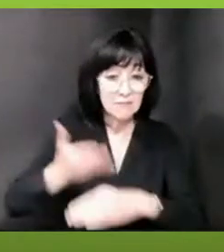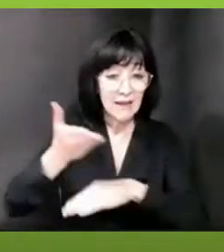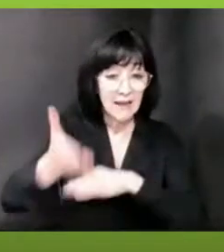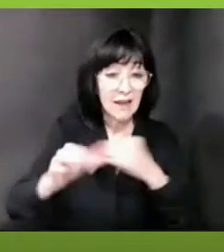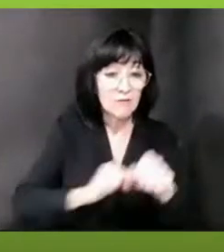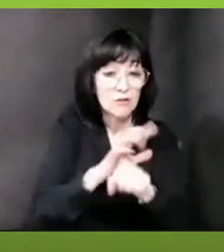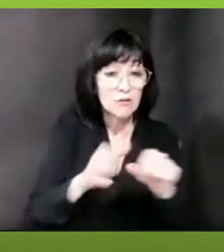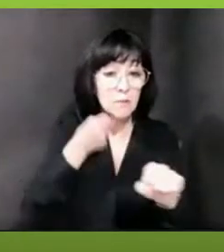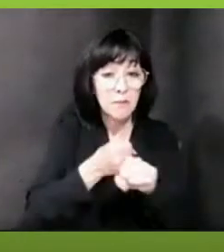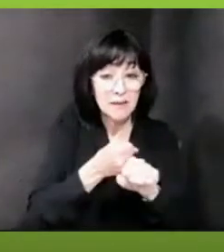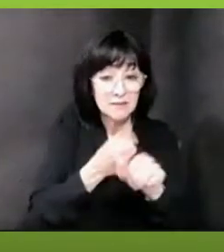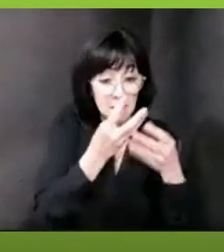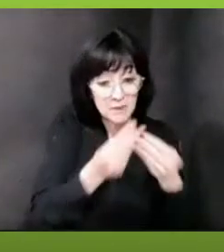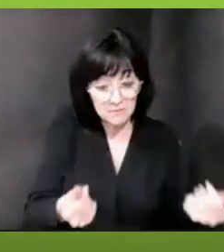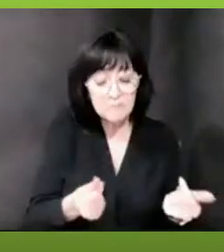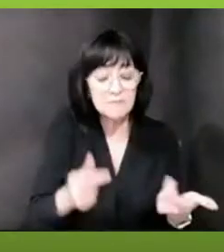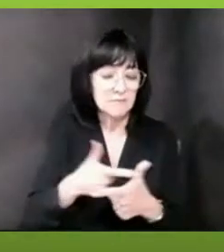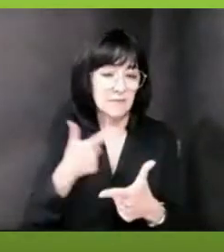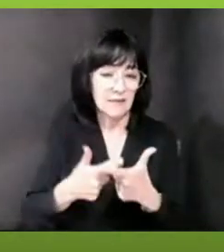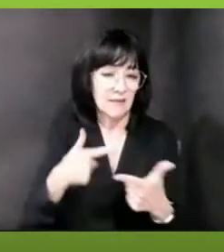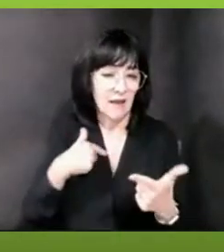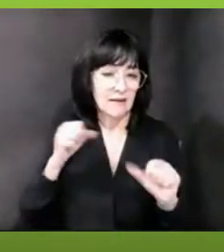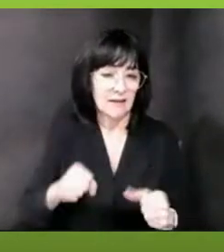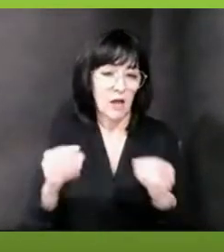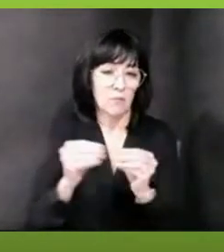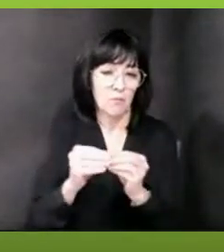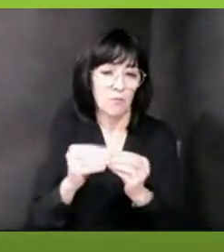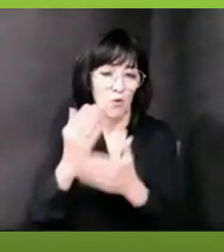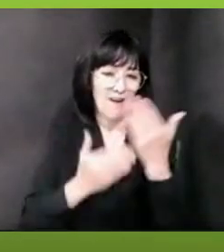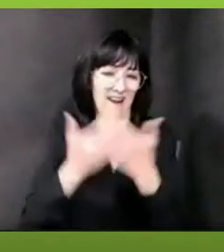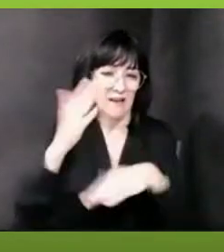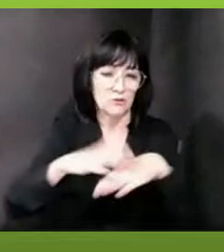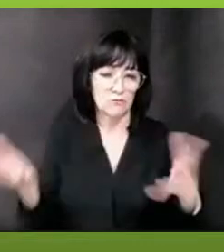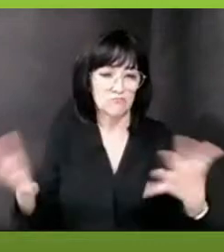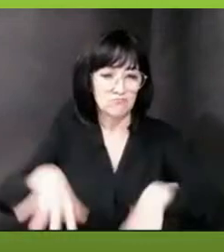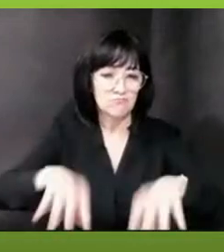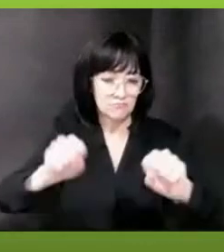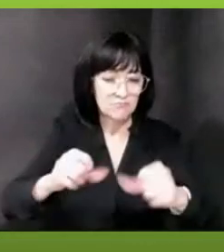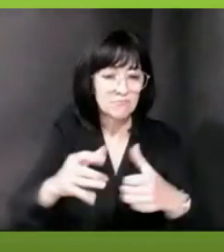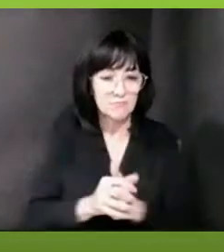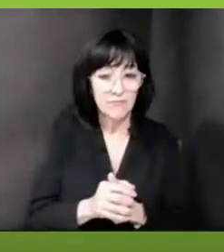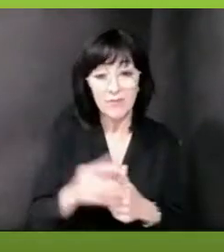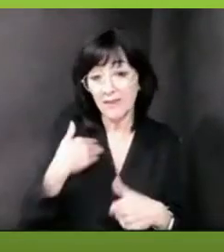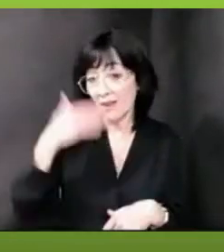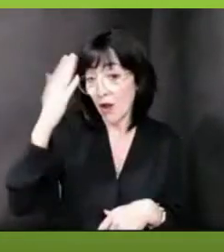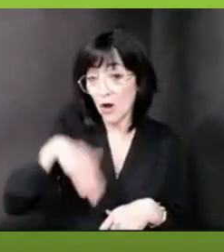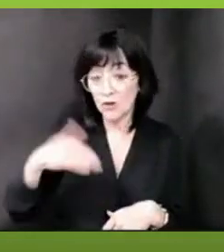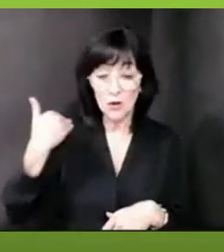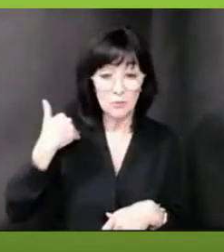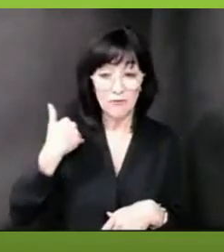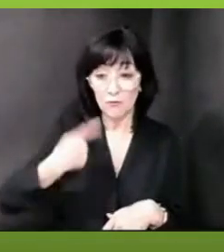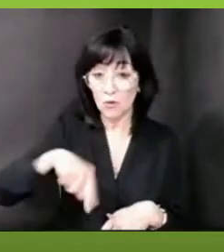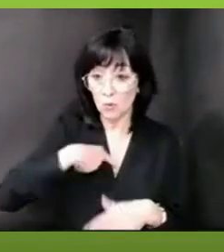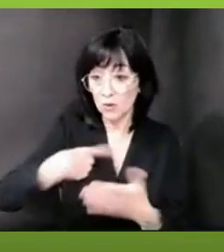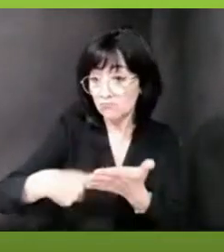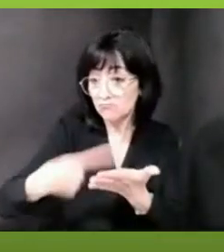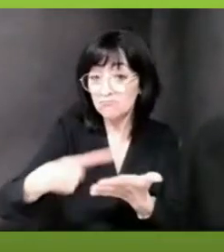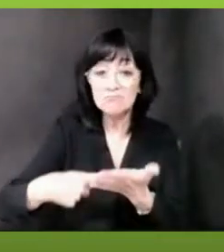little more hands-on, but we are very excited for that. I know before we talked about doing a summit, fingers crossed we can still do